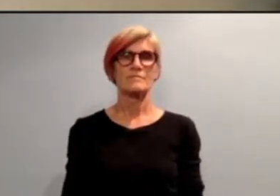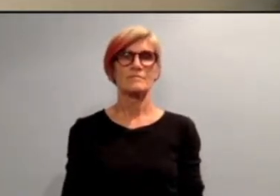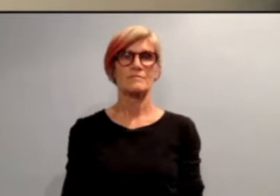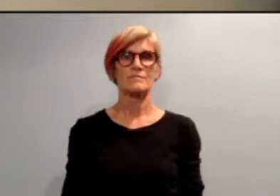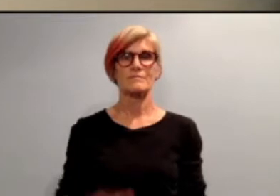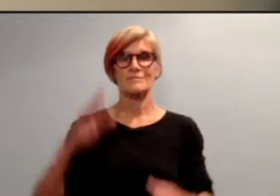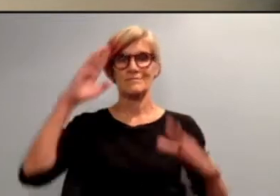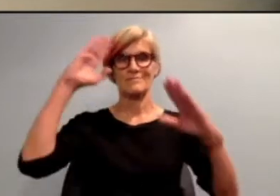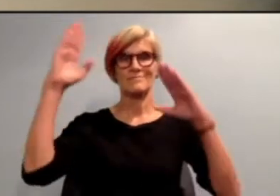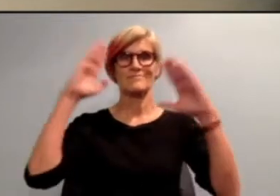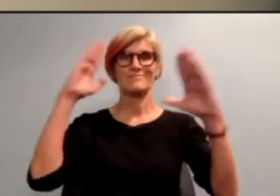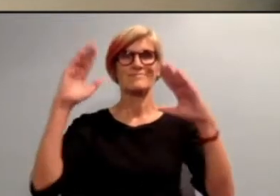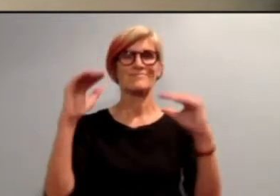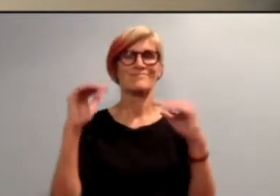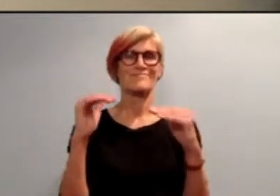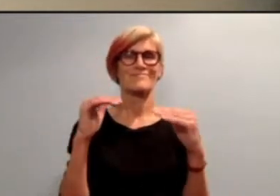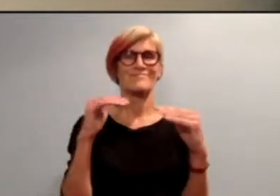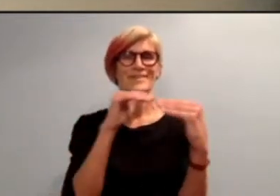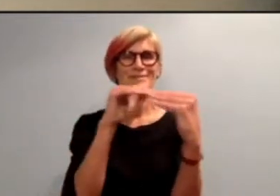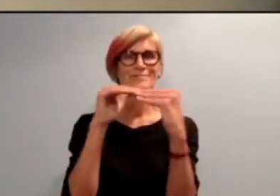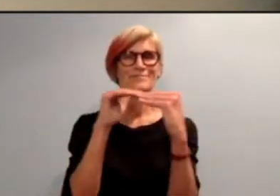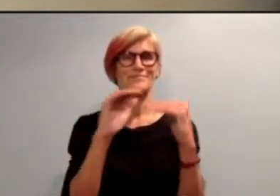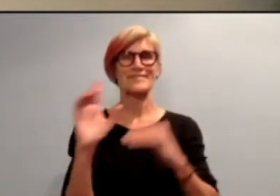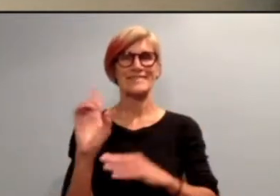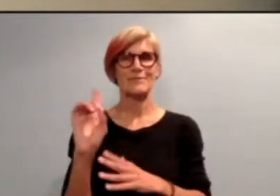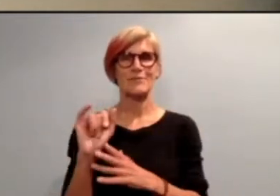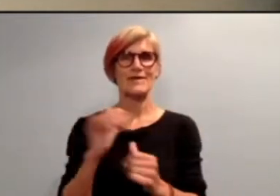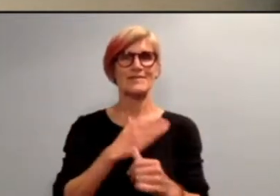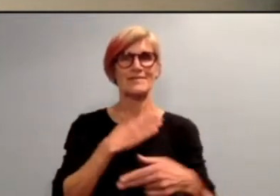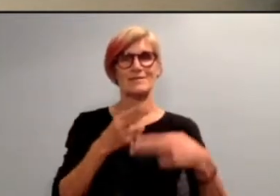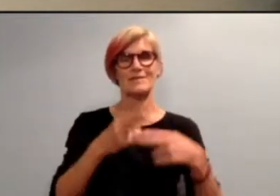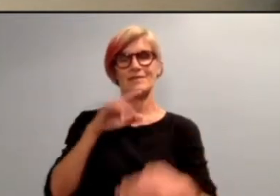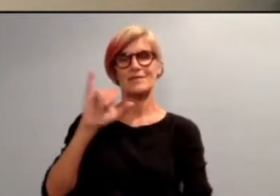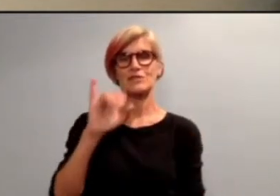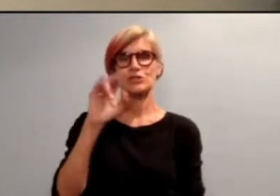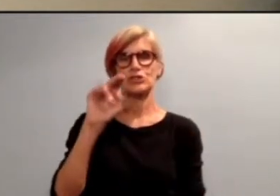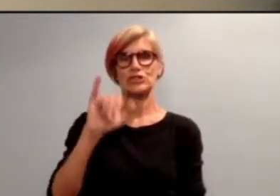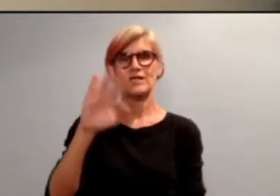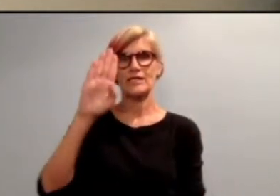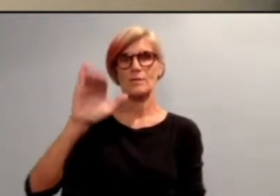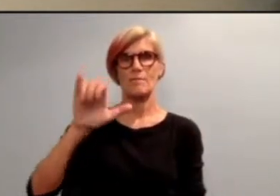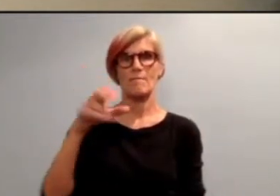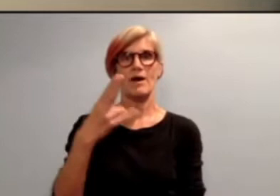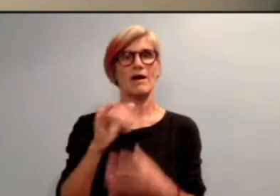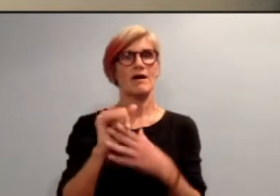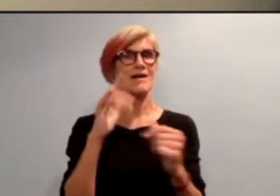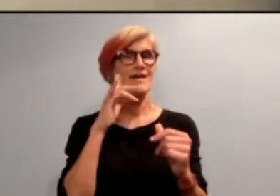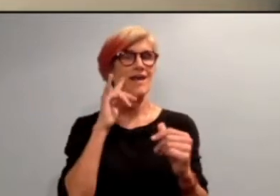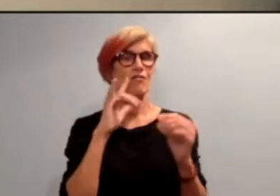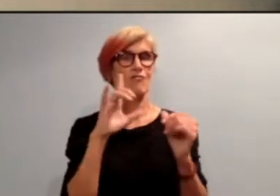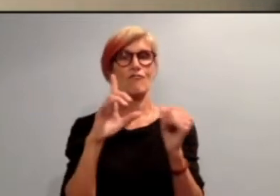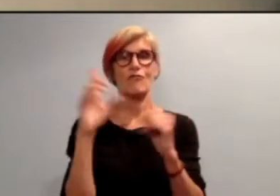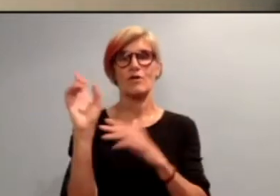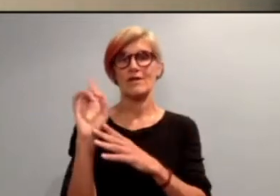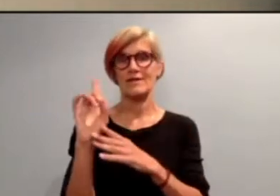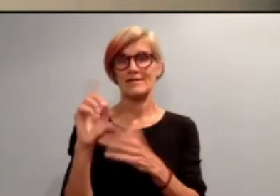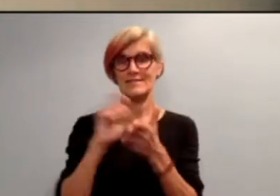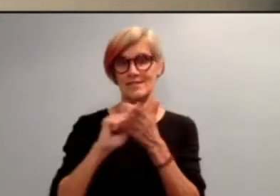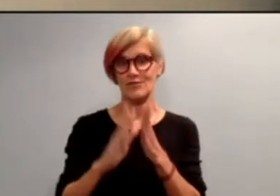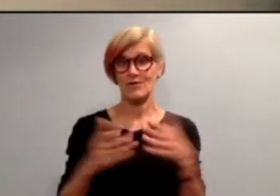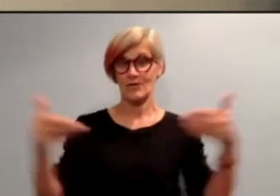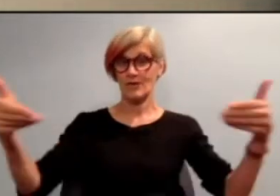Hello, fellow Democrats. My name is Jenny Bach, California Democratic Party Secretary, here to welcome you to our panel on